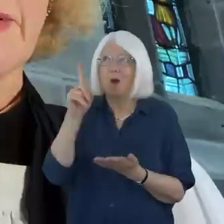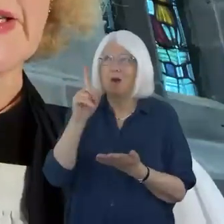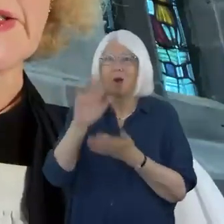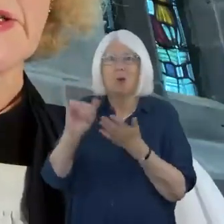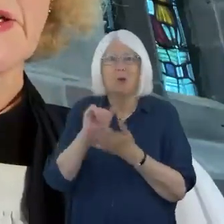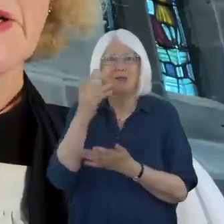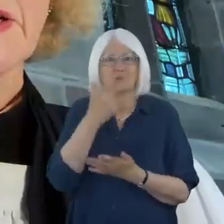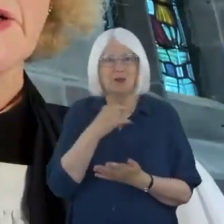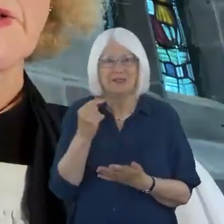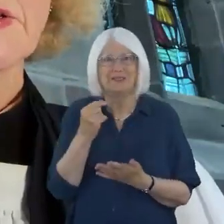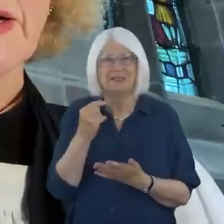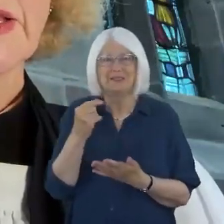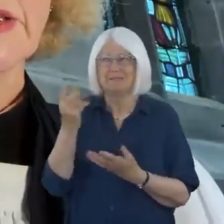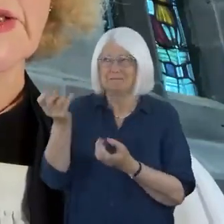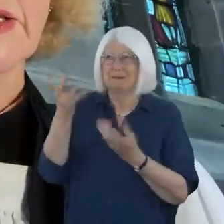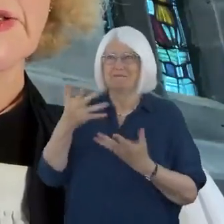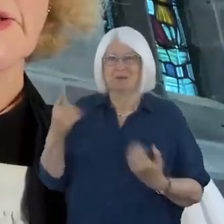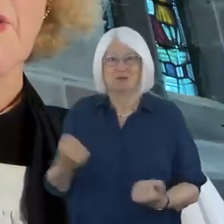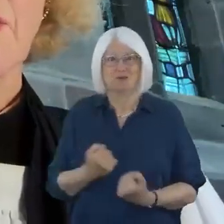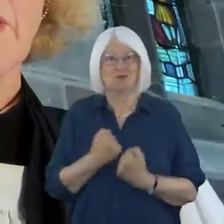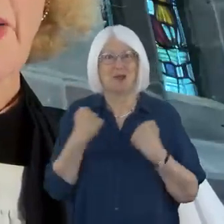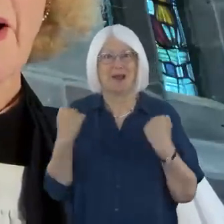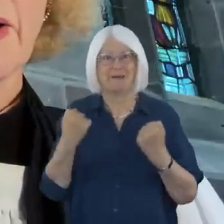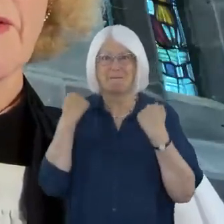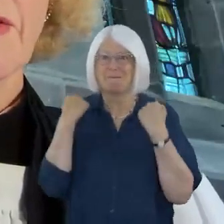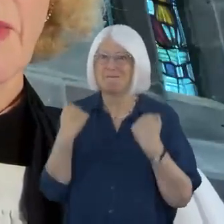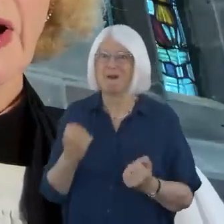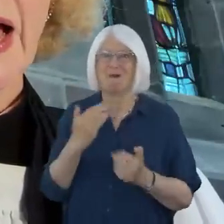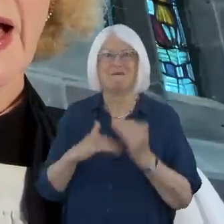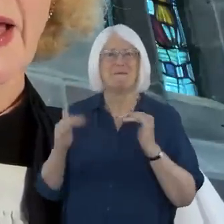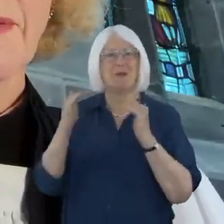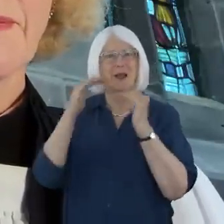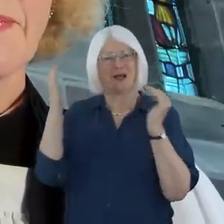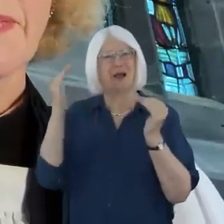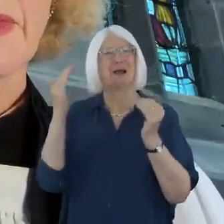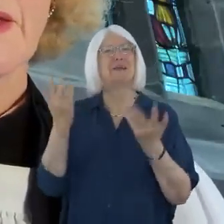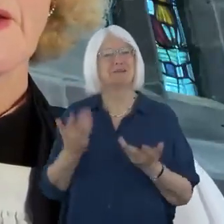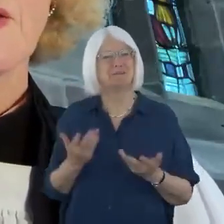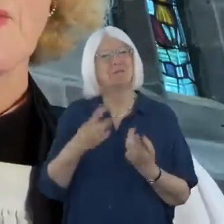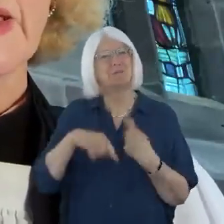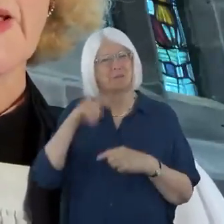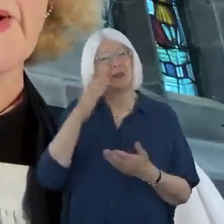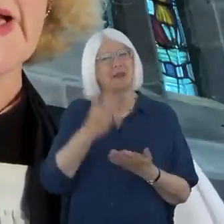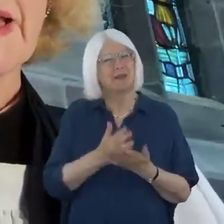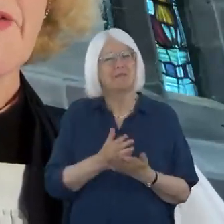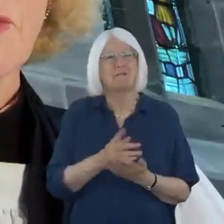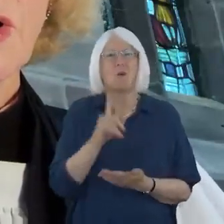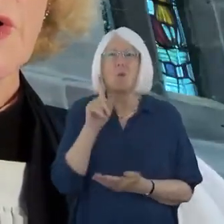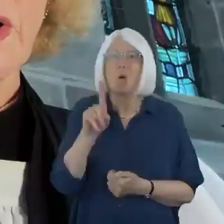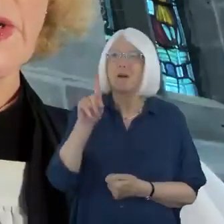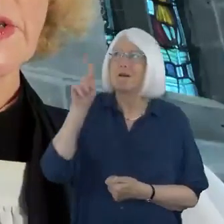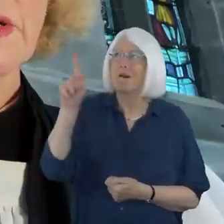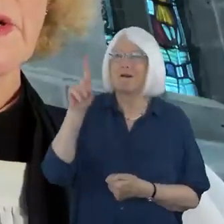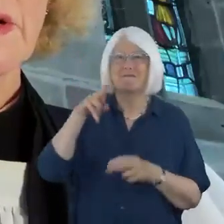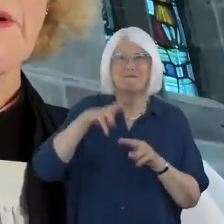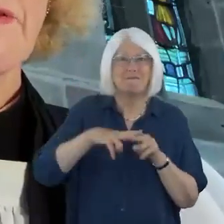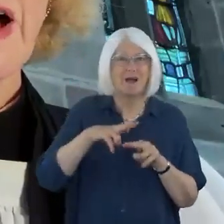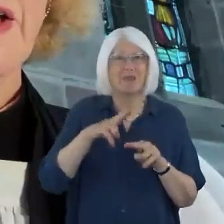Holy Spirit, who strengthens us with power from on high. We believe in one